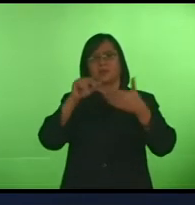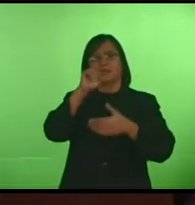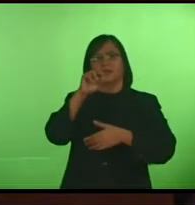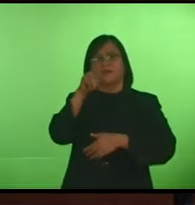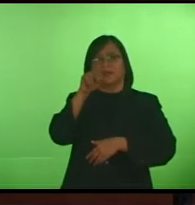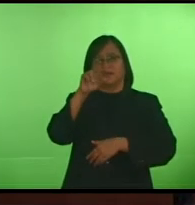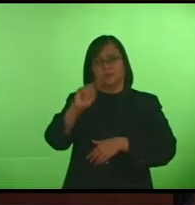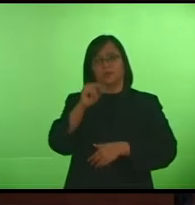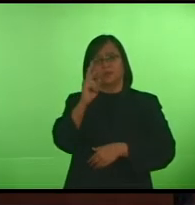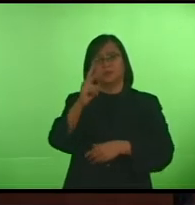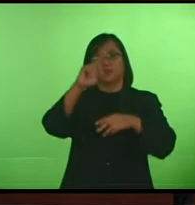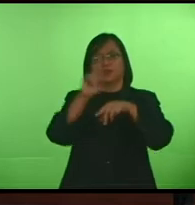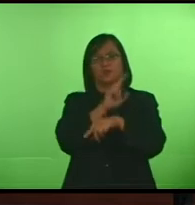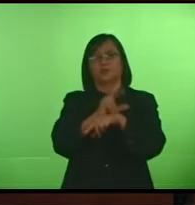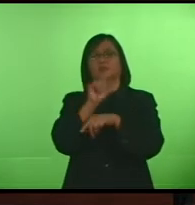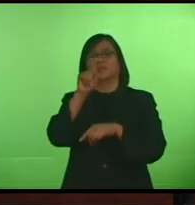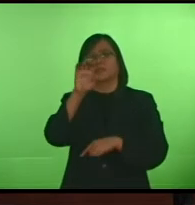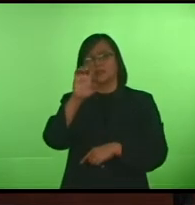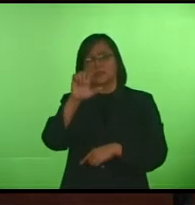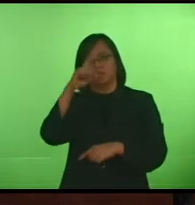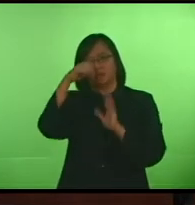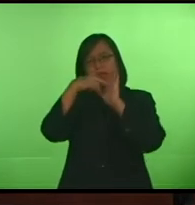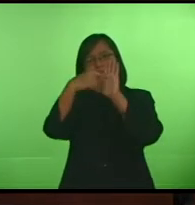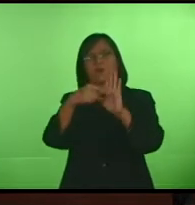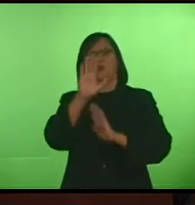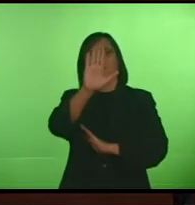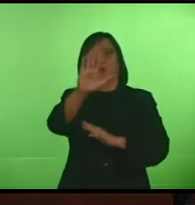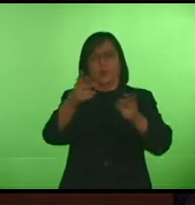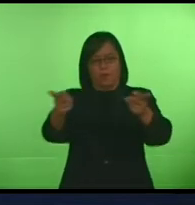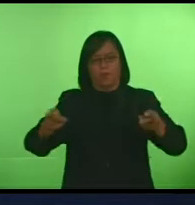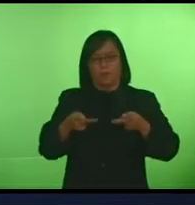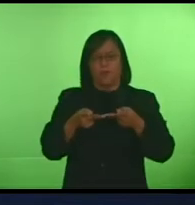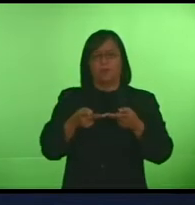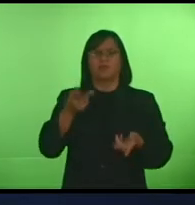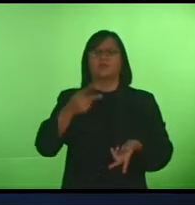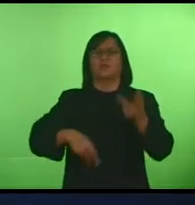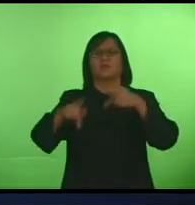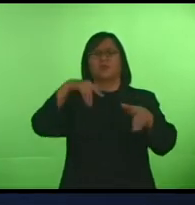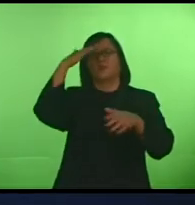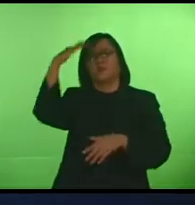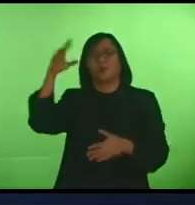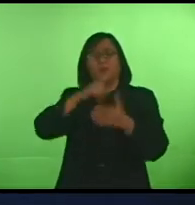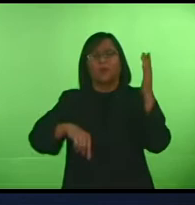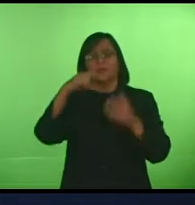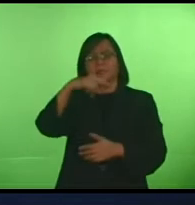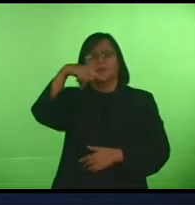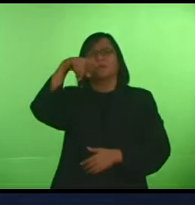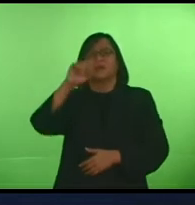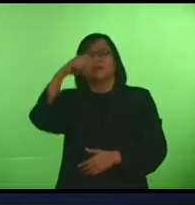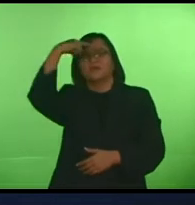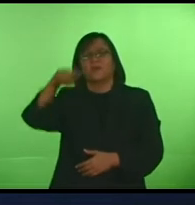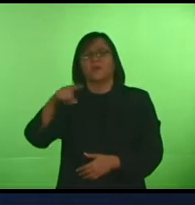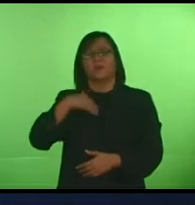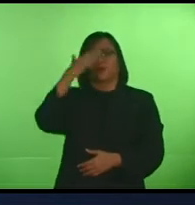satellite technology to pinpoint your location. Because people might not know what GPS here stands for. So you